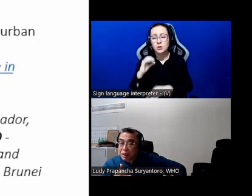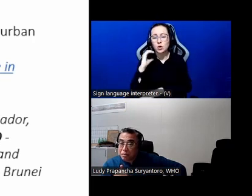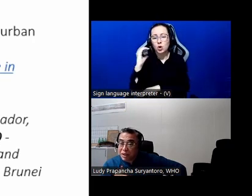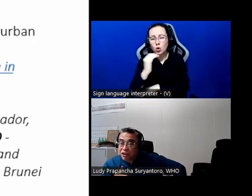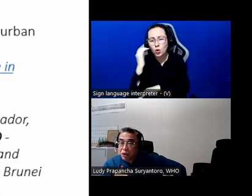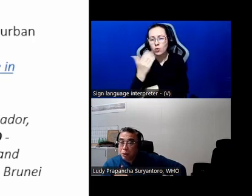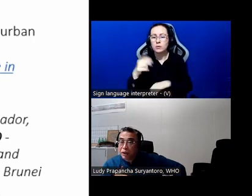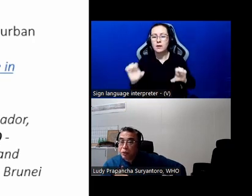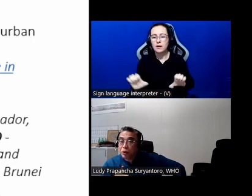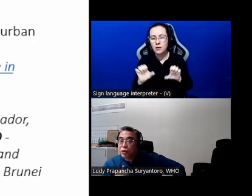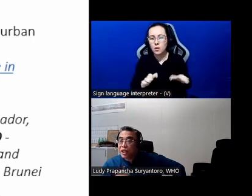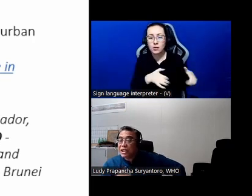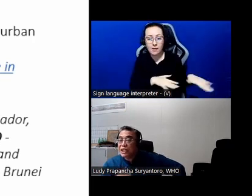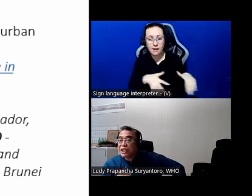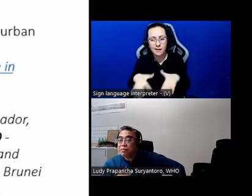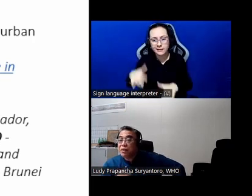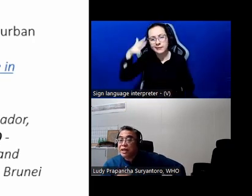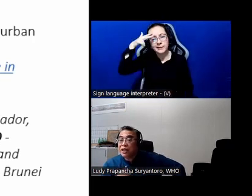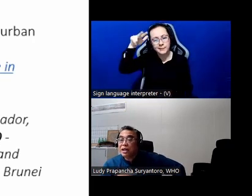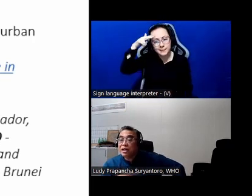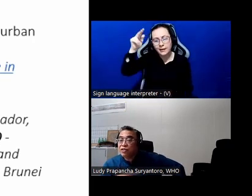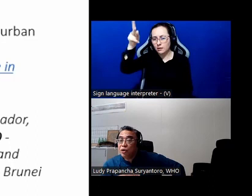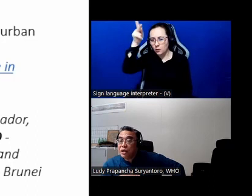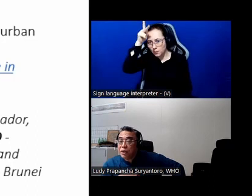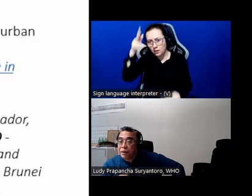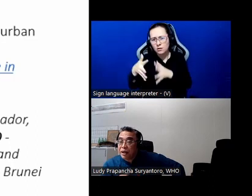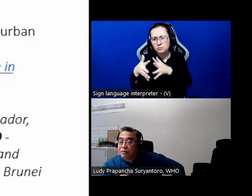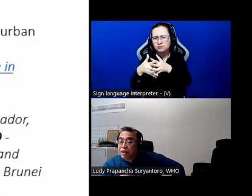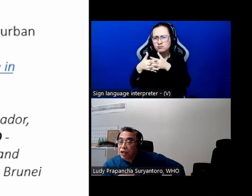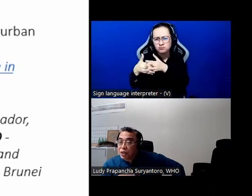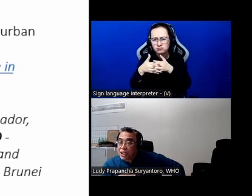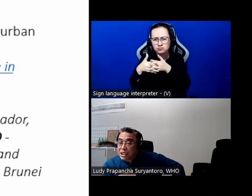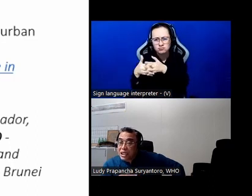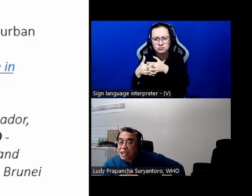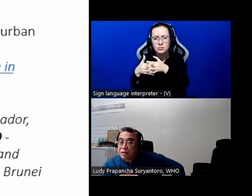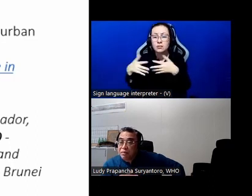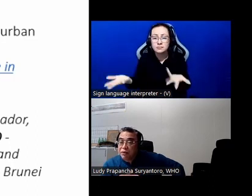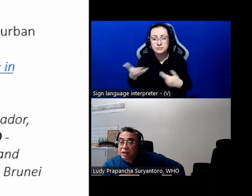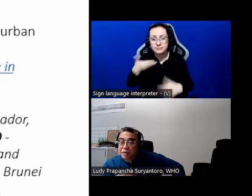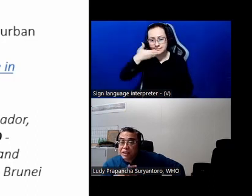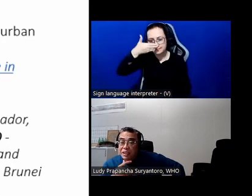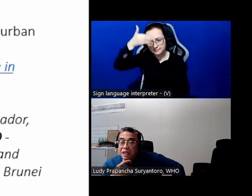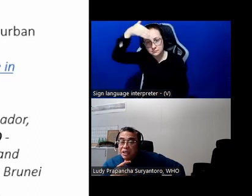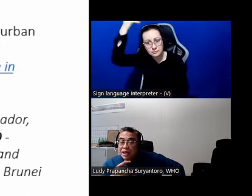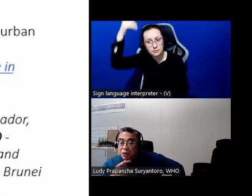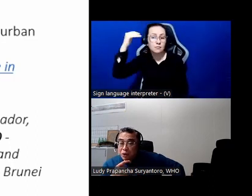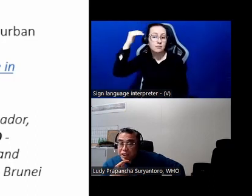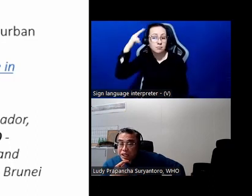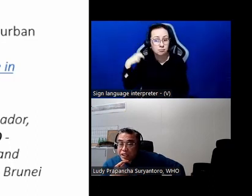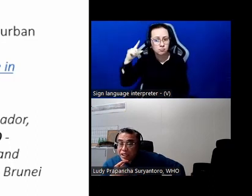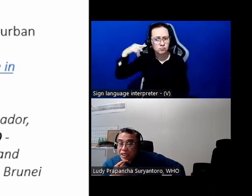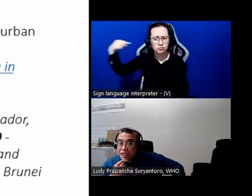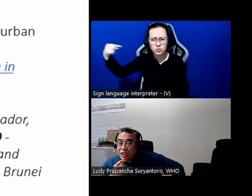Jamaica, Mexico, Peru, United States, America, Saudi Arabia, United Kingdom of Great Britain and